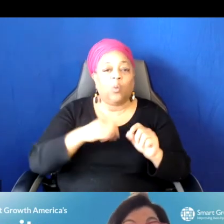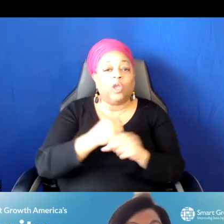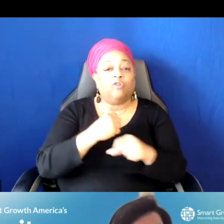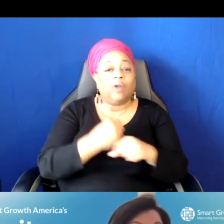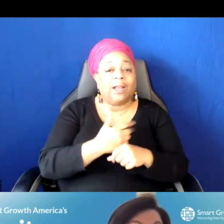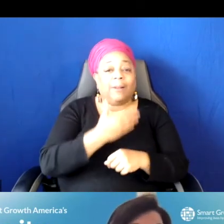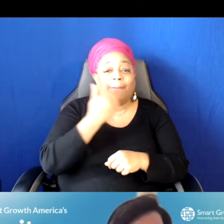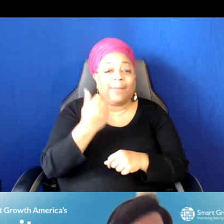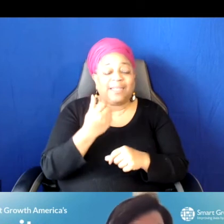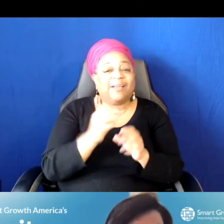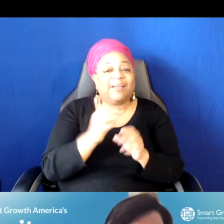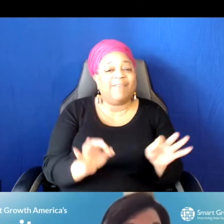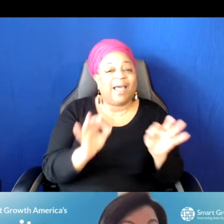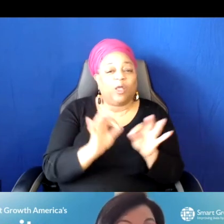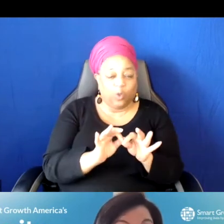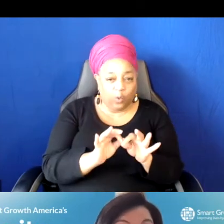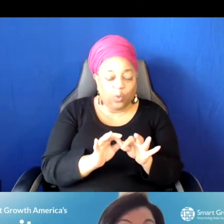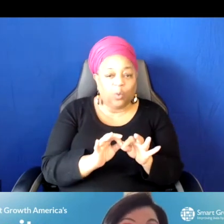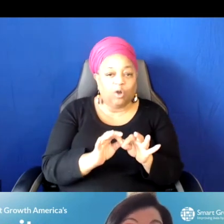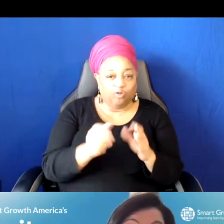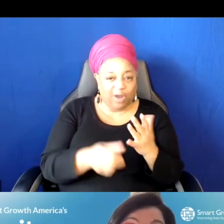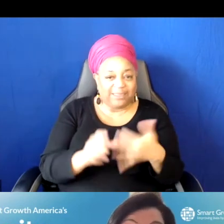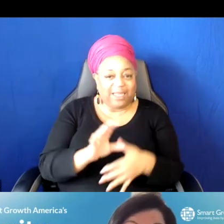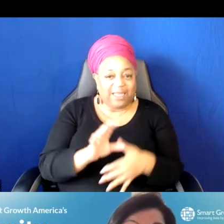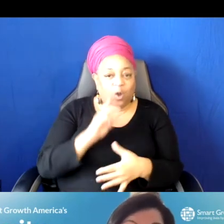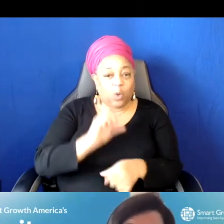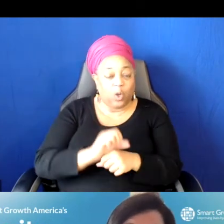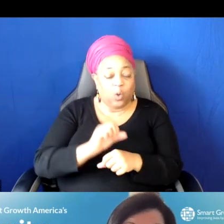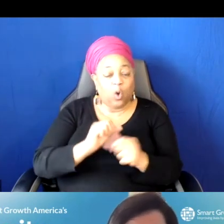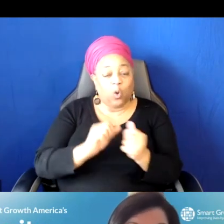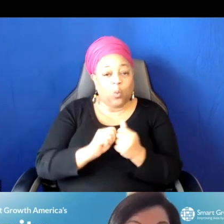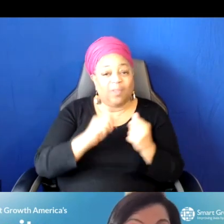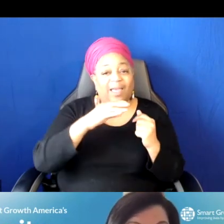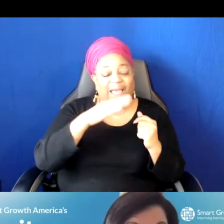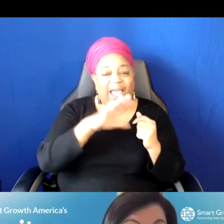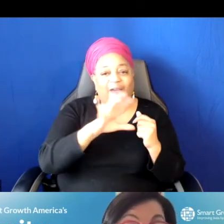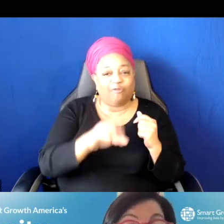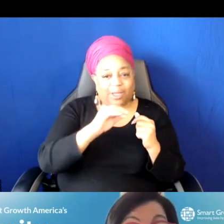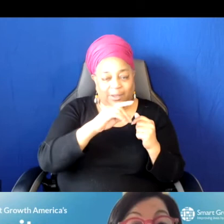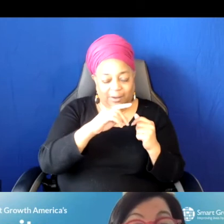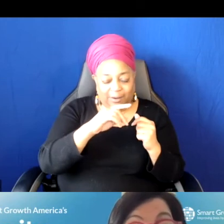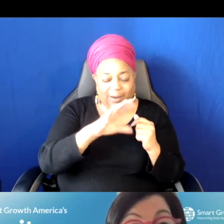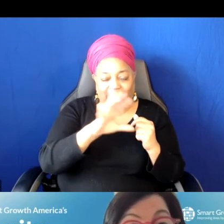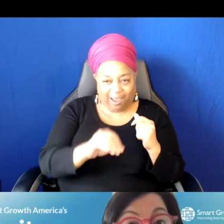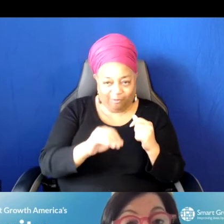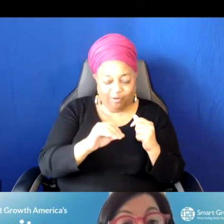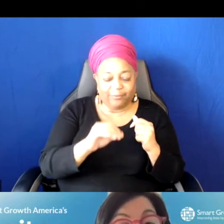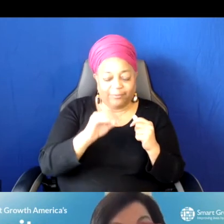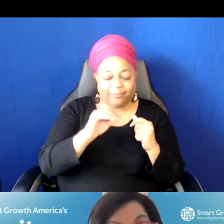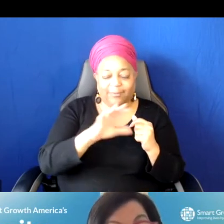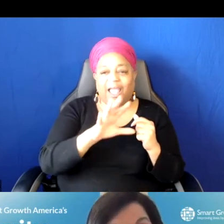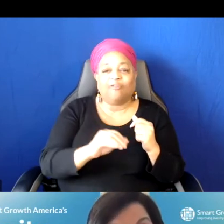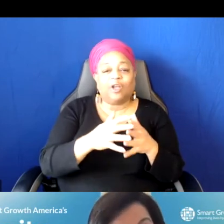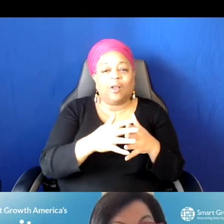with the African American Construction Collective that's really centered in my community to help develop out a